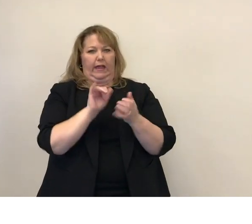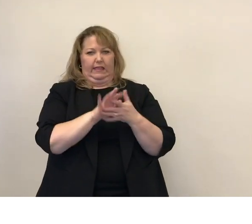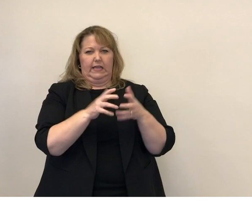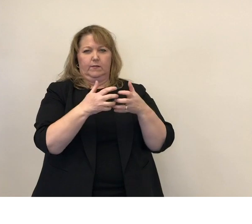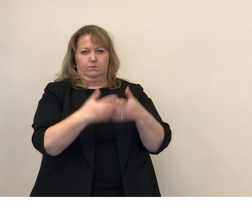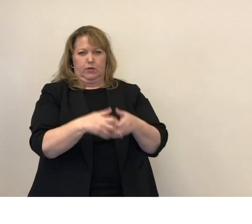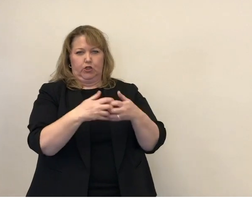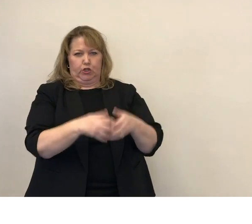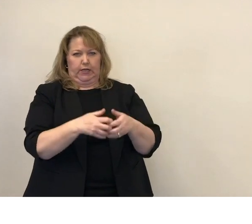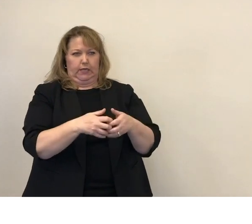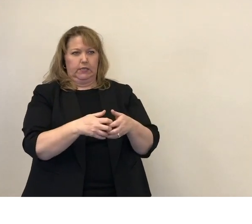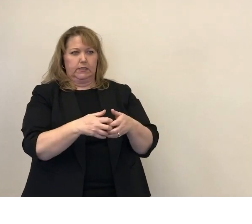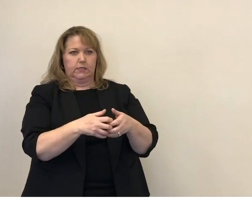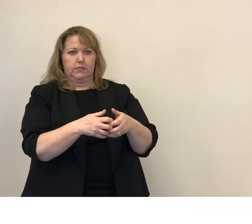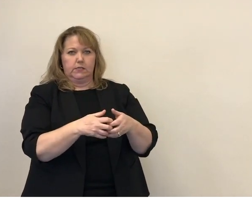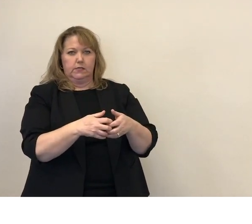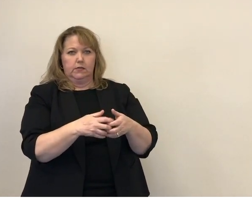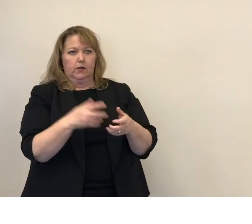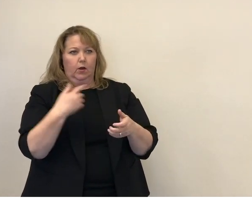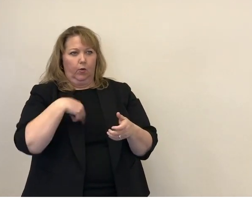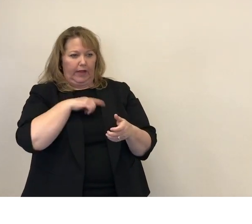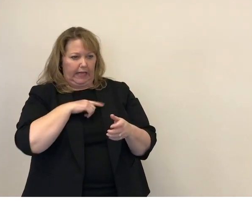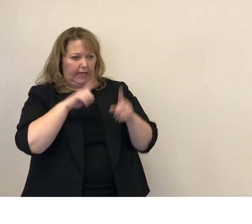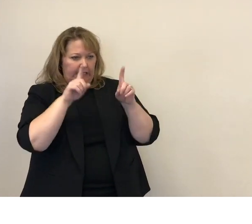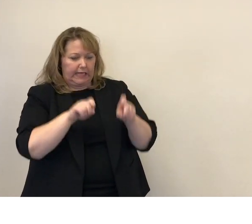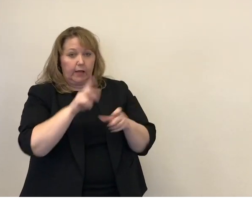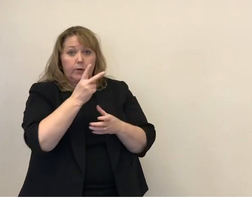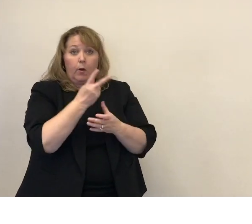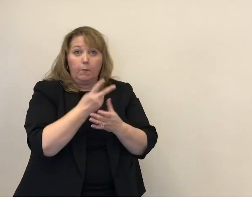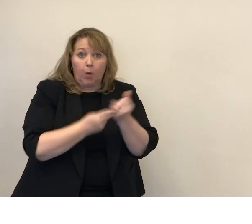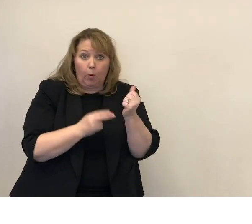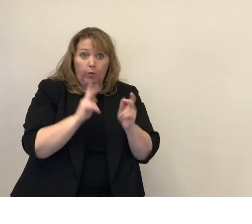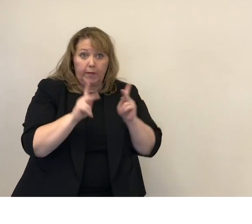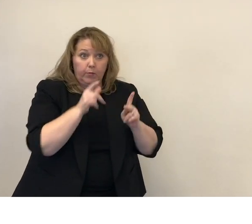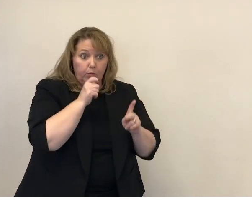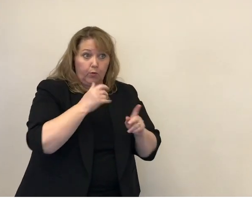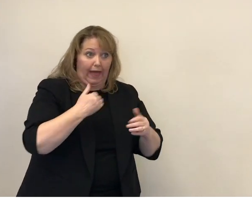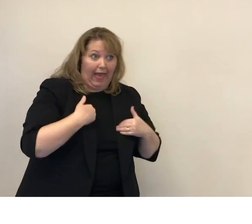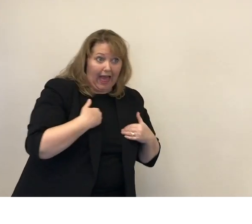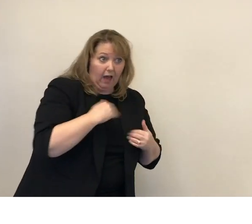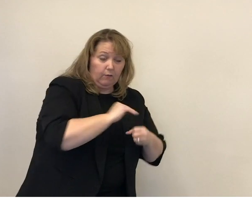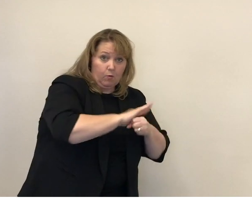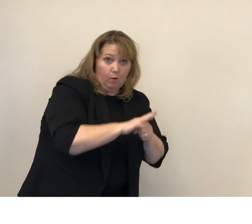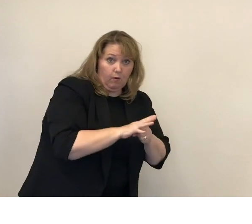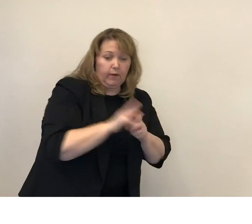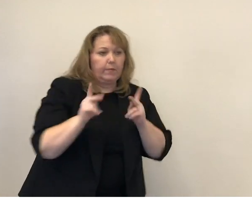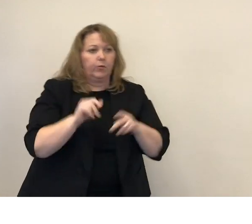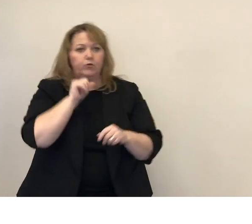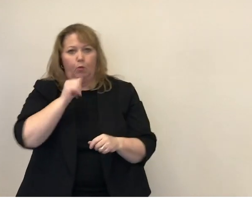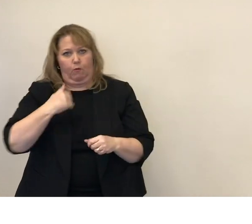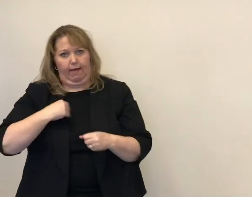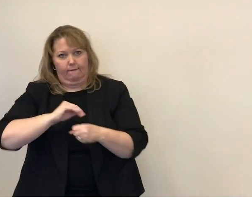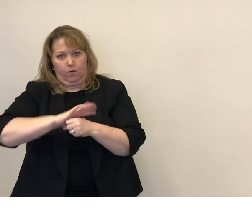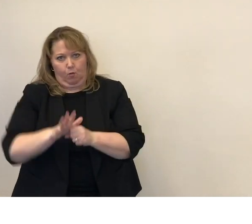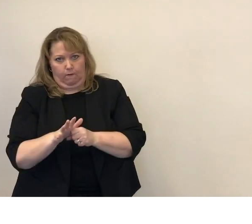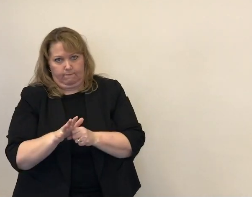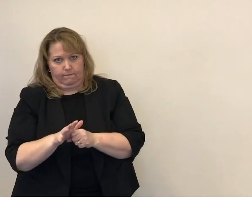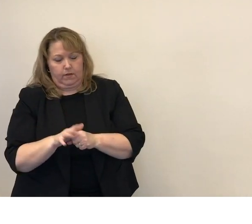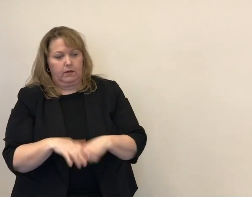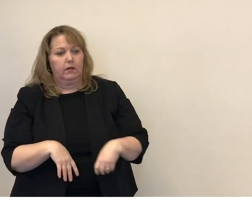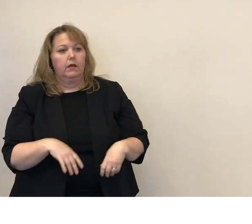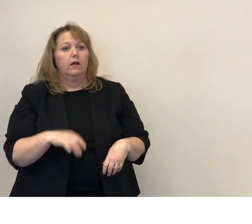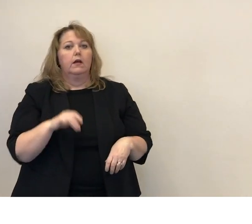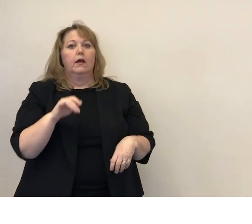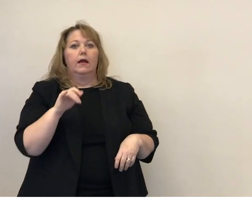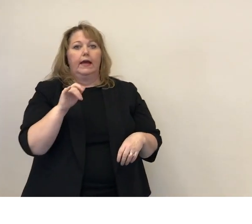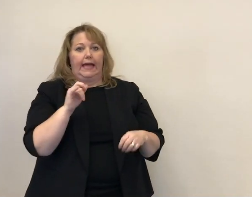to test and both symptomatic and asymptomatic people. And put it another way, we wouldn't have to be as choosy if we had a